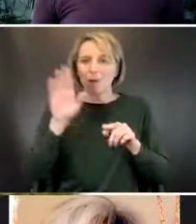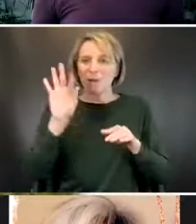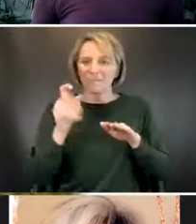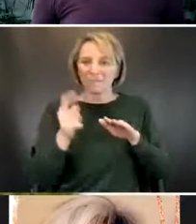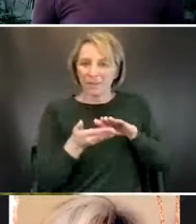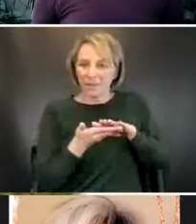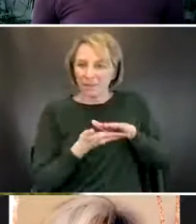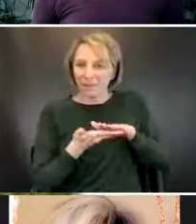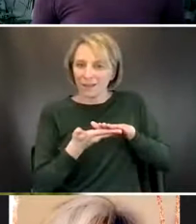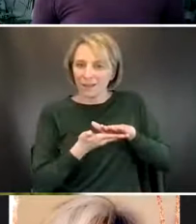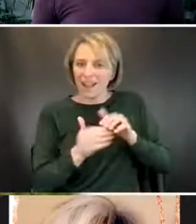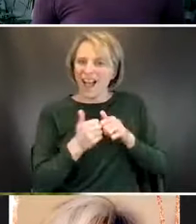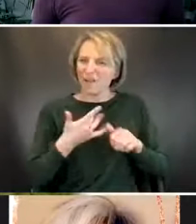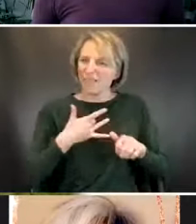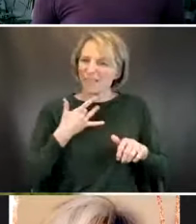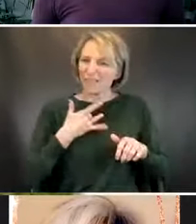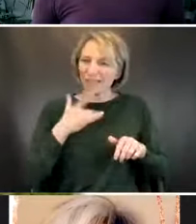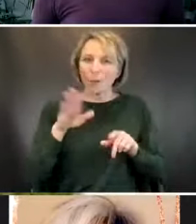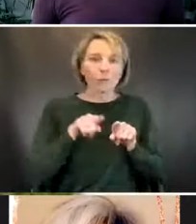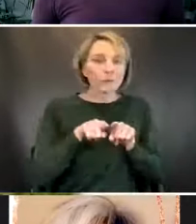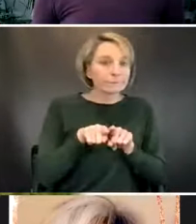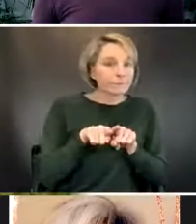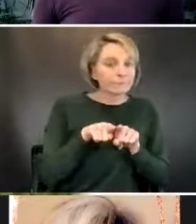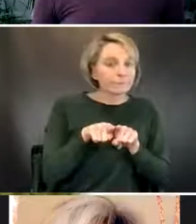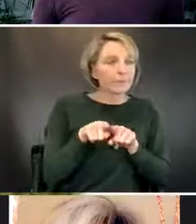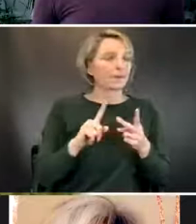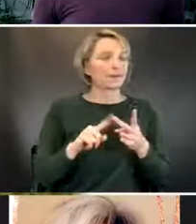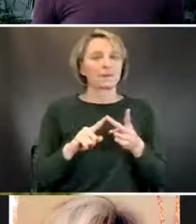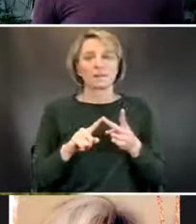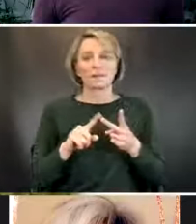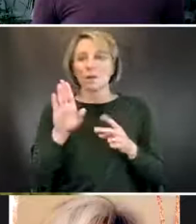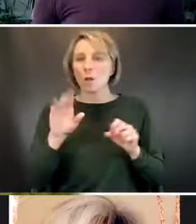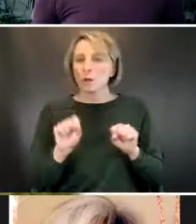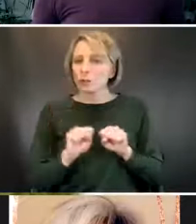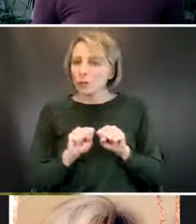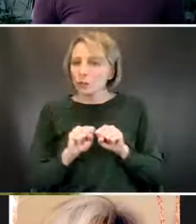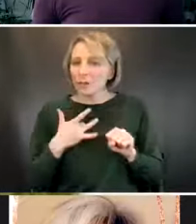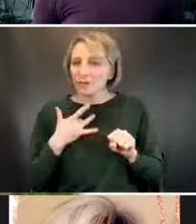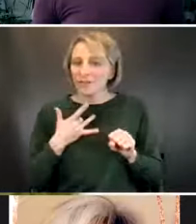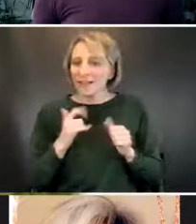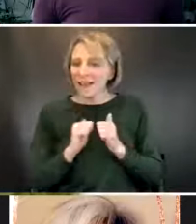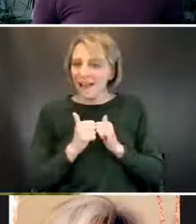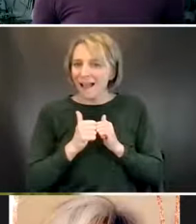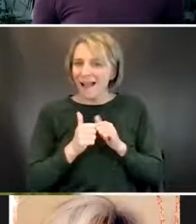What do your socks feel like? What do your shoes feel like?